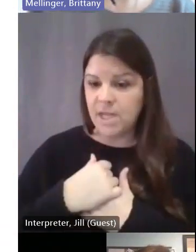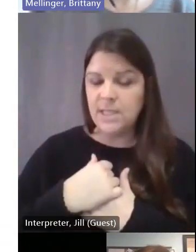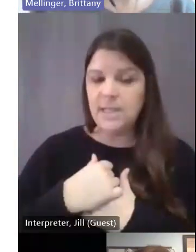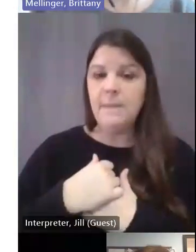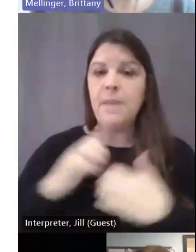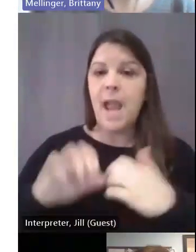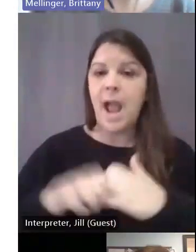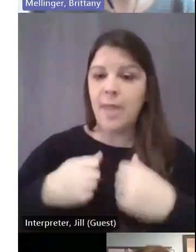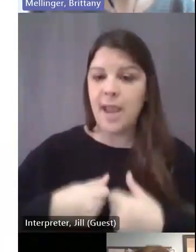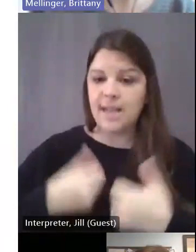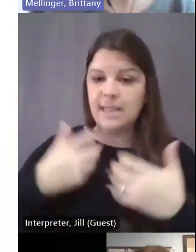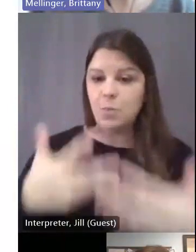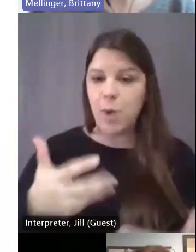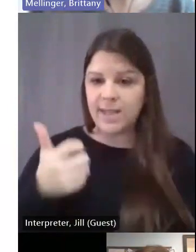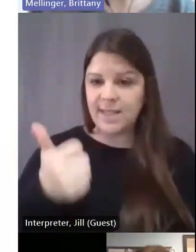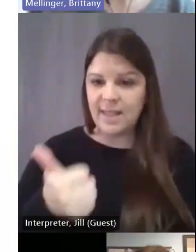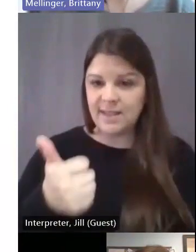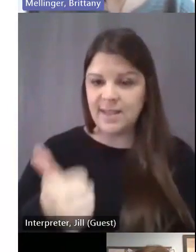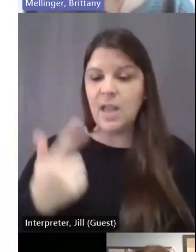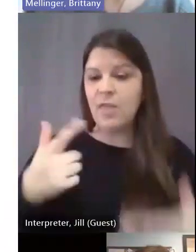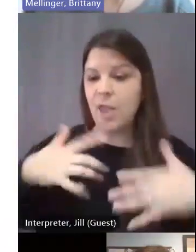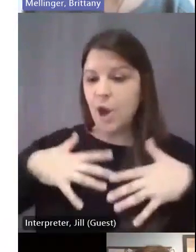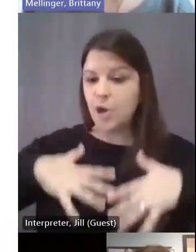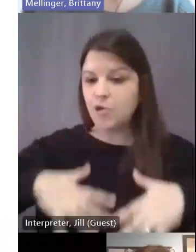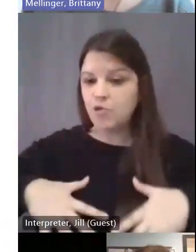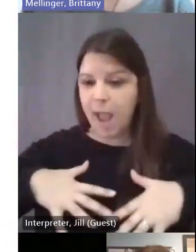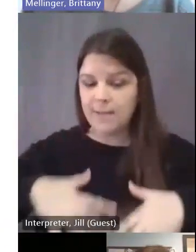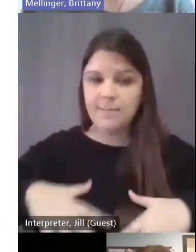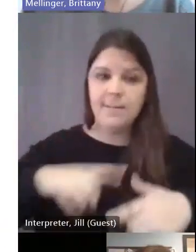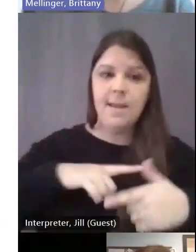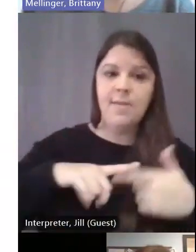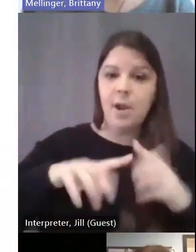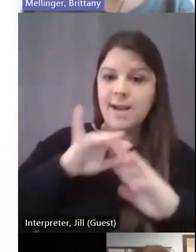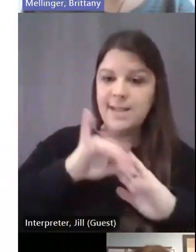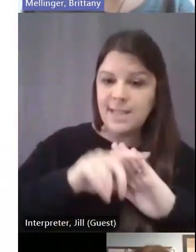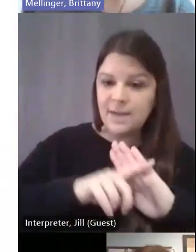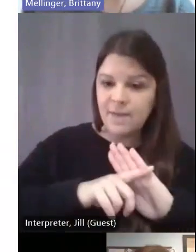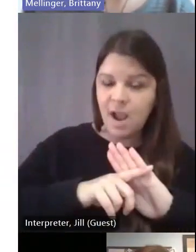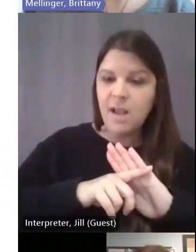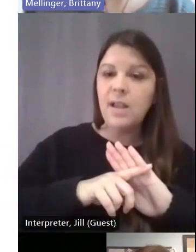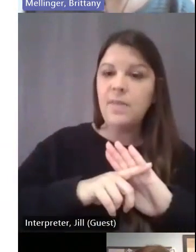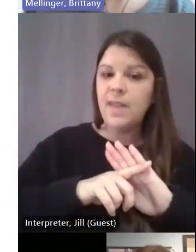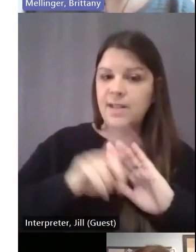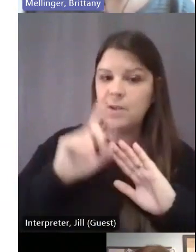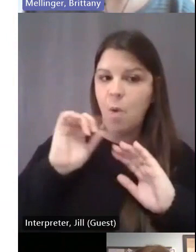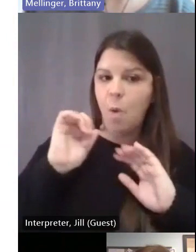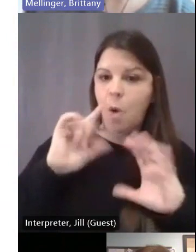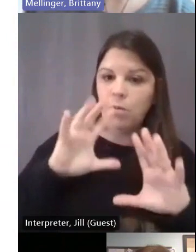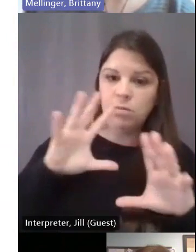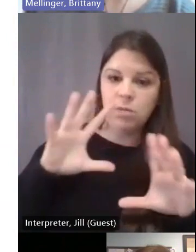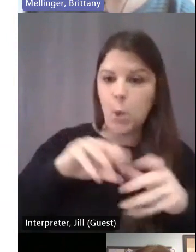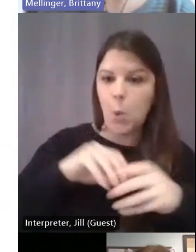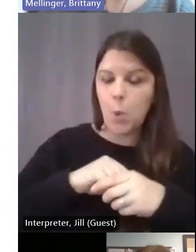they express themselves, how they dress, how they identify, that's all intrinsically bound up